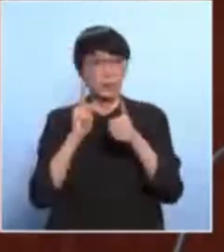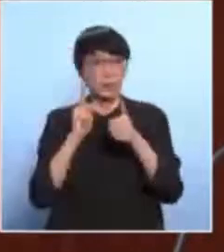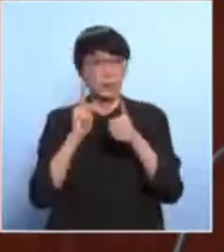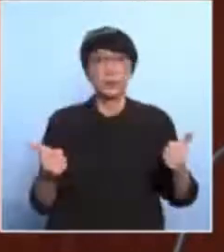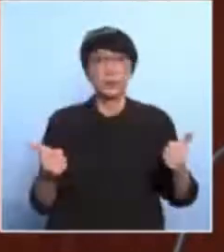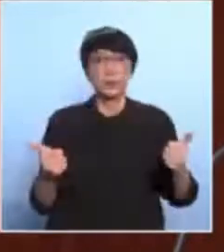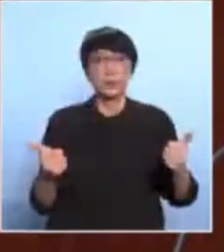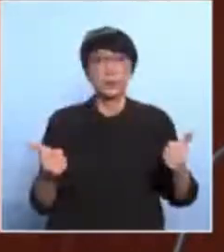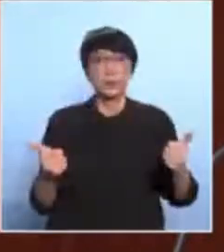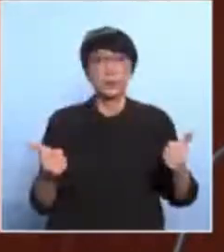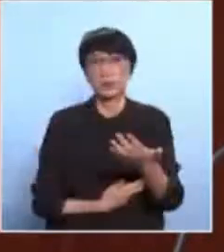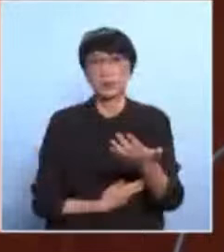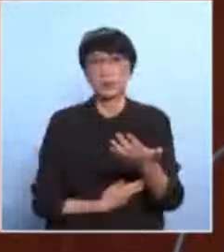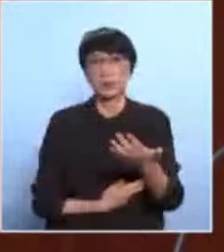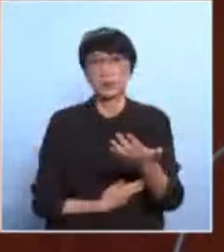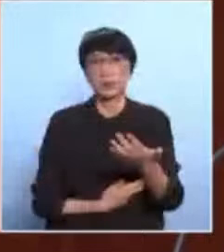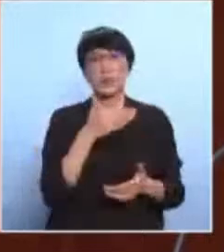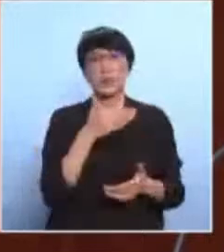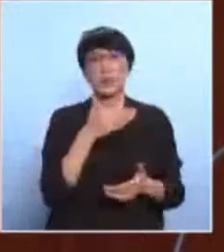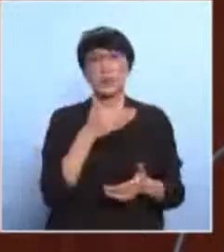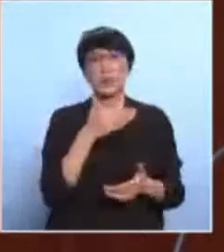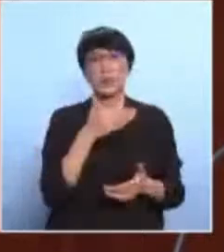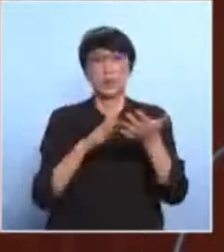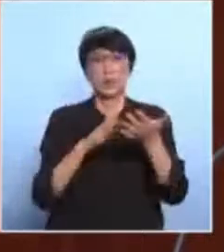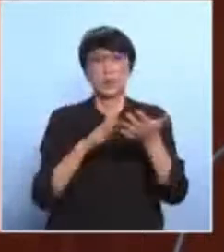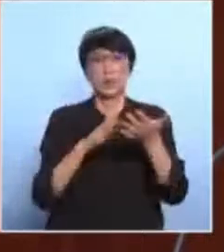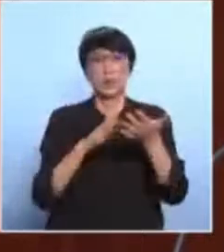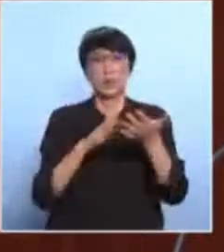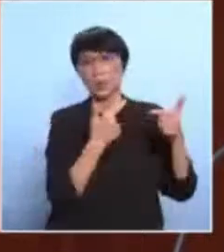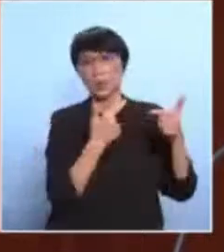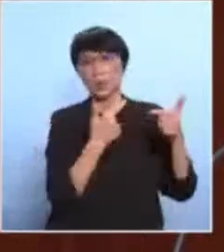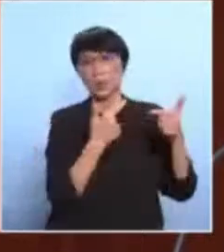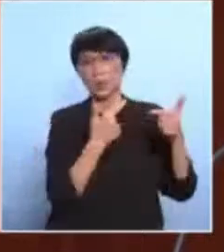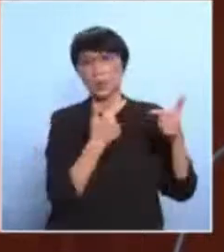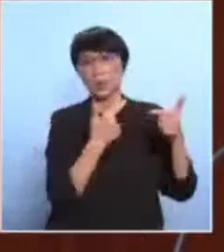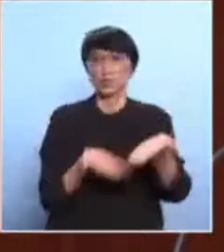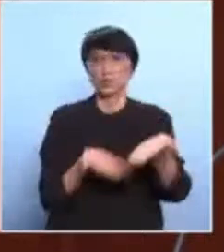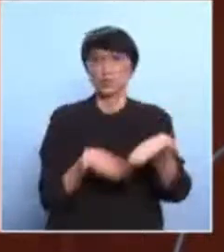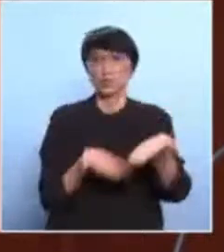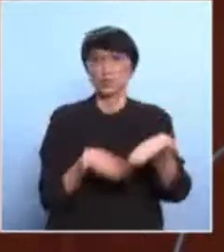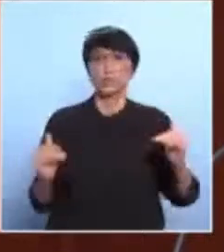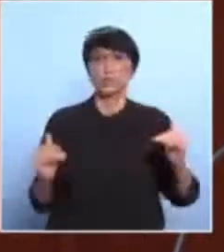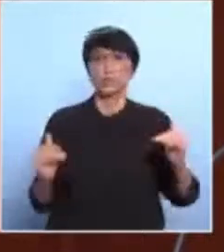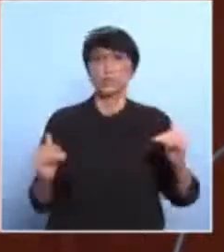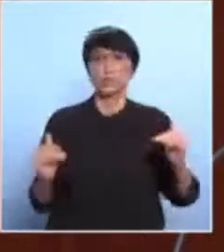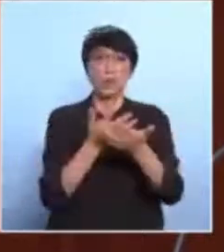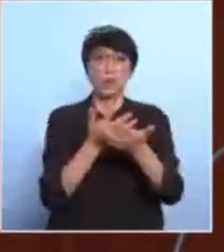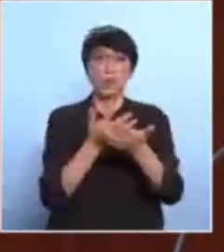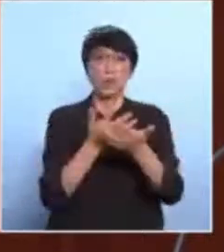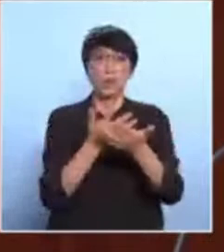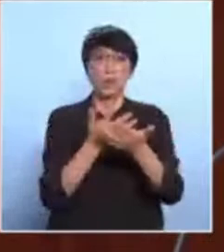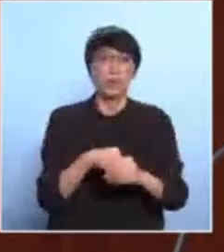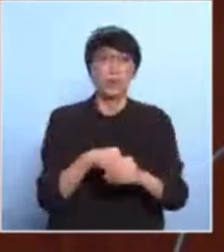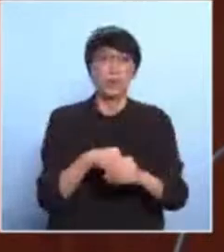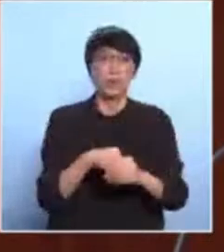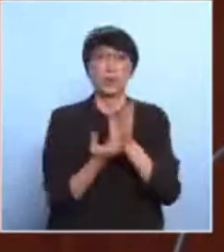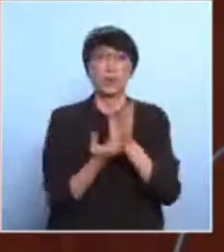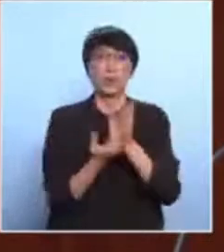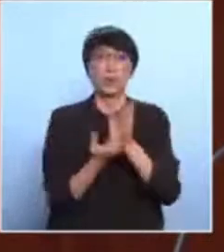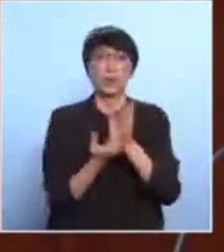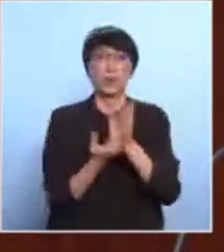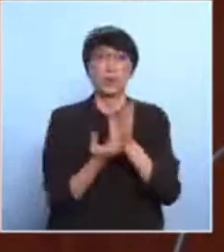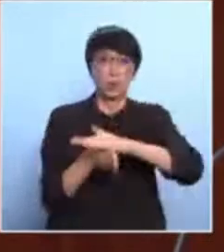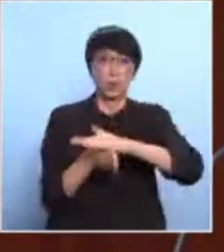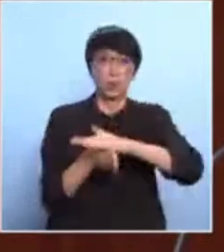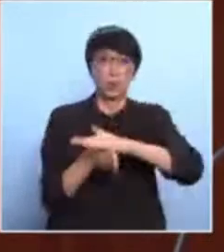suitable facilities to provide YouthLink participants with a platform for constant interaction, including multifunction areas, a